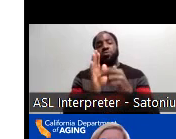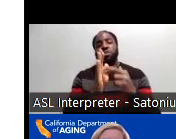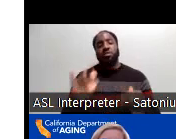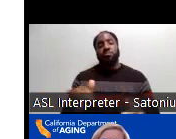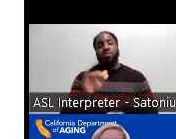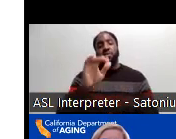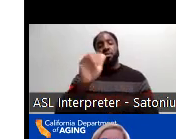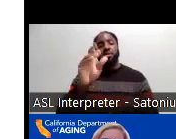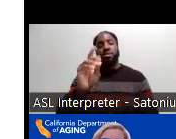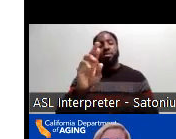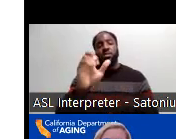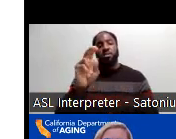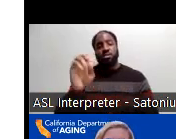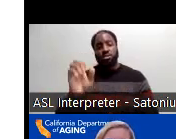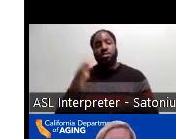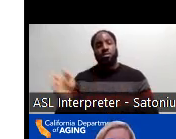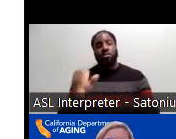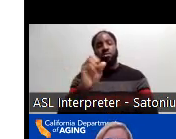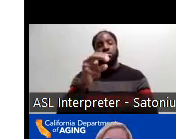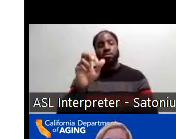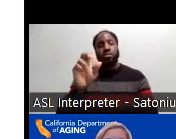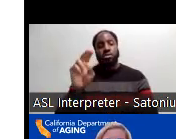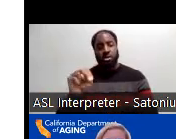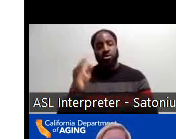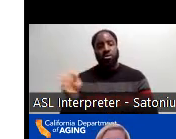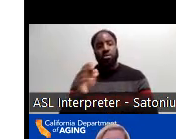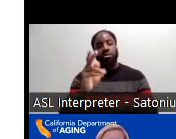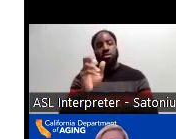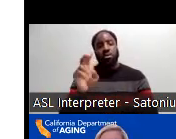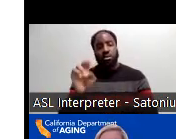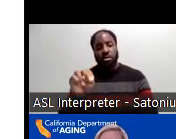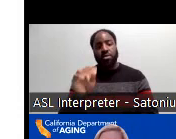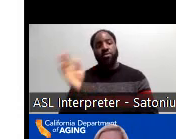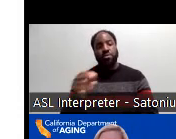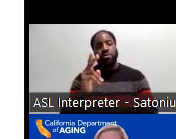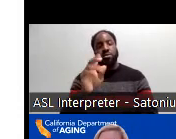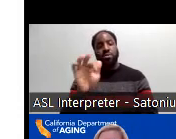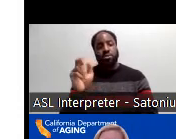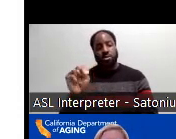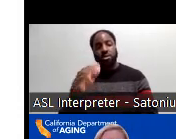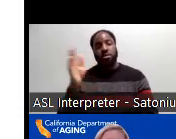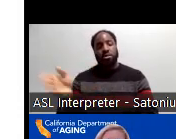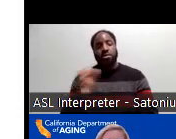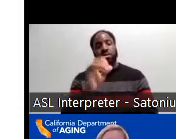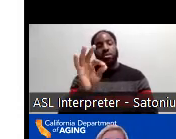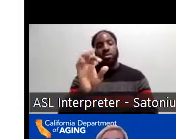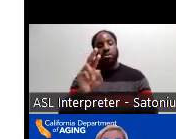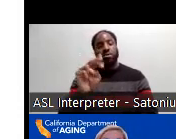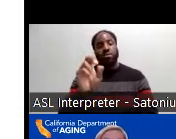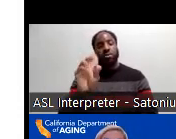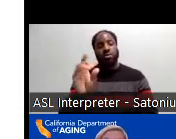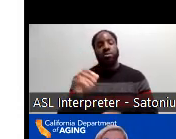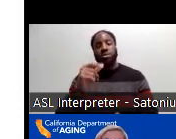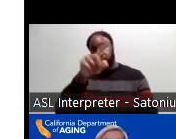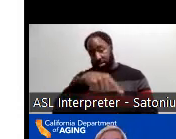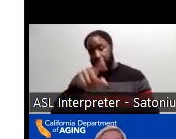Nevins, Kevin Prindeville, Kieran Savage Sangwan, and Fernando Torres Gill. These are the members of our Impact Committee, and we thank you for